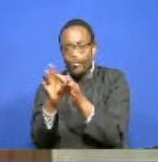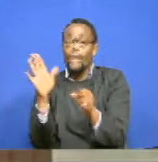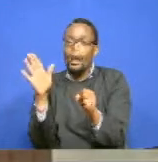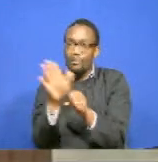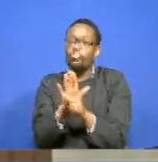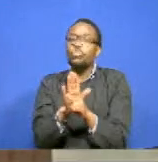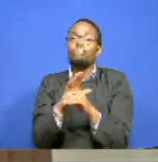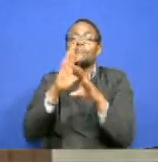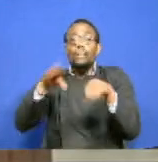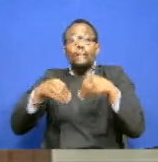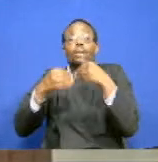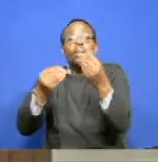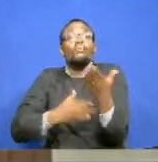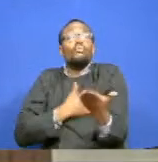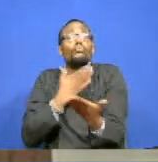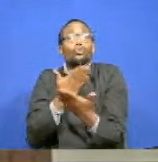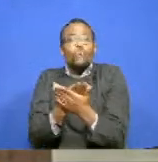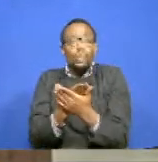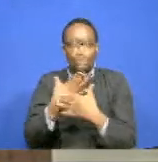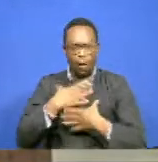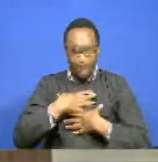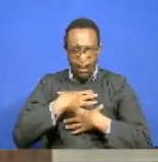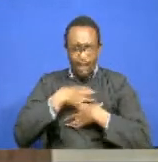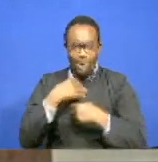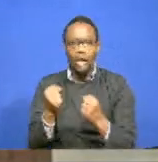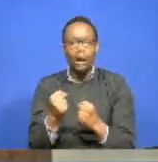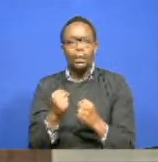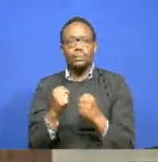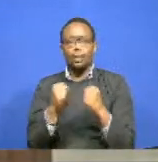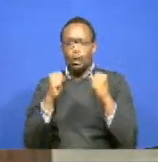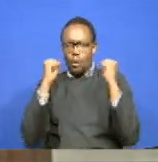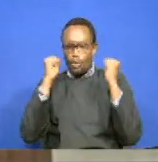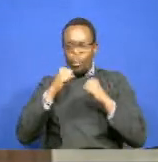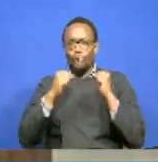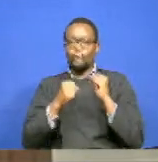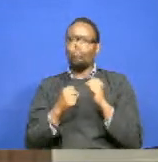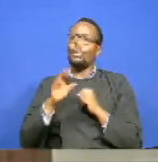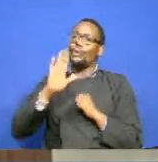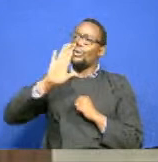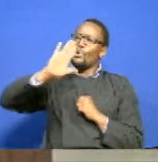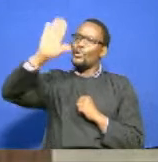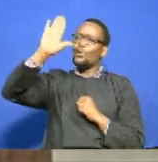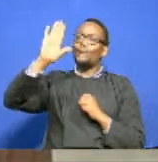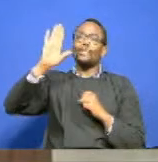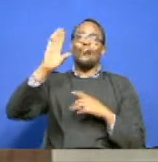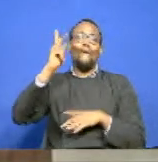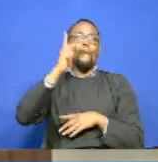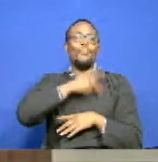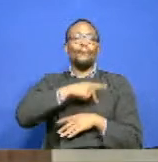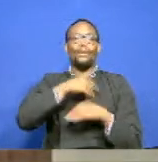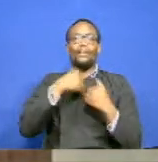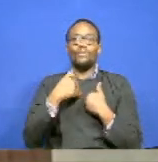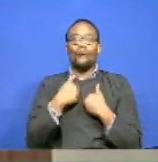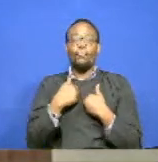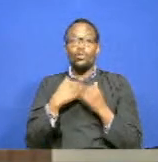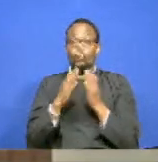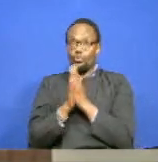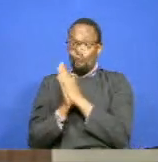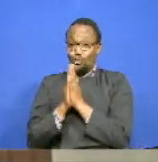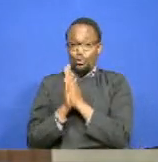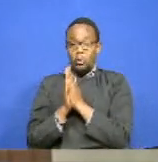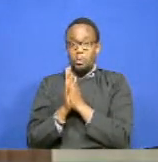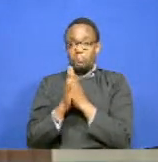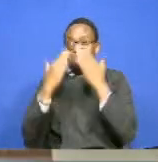give us the grace and the courage to leave the results to you. This story is from an unknown